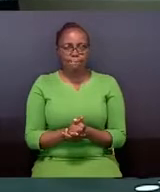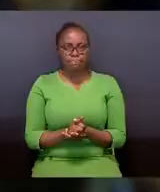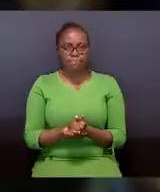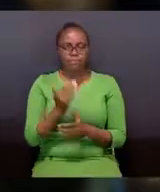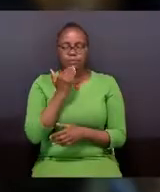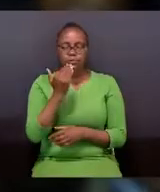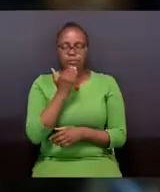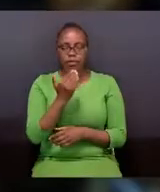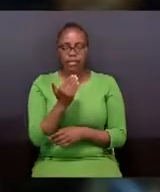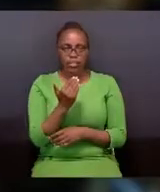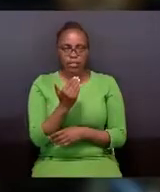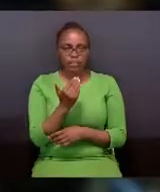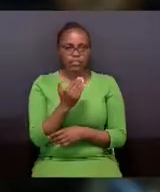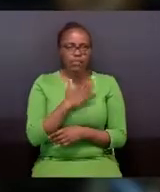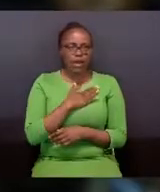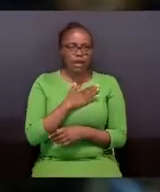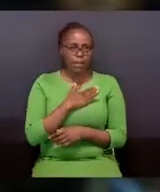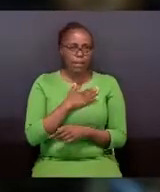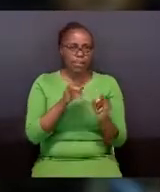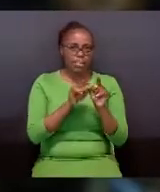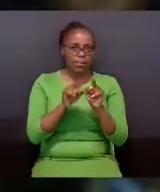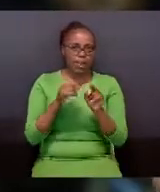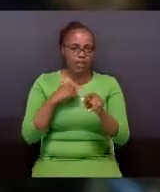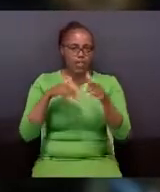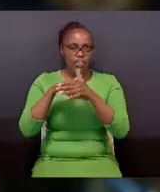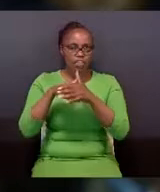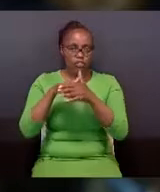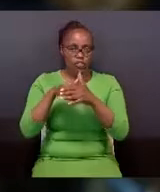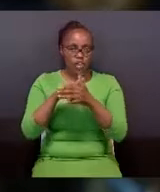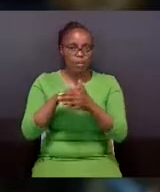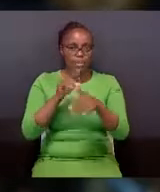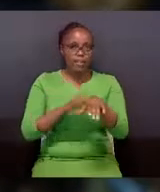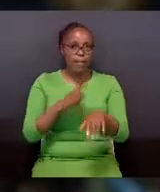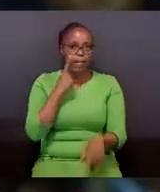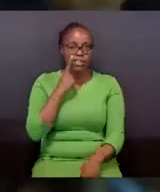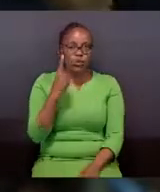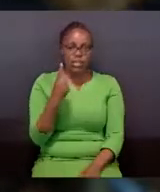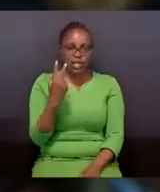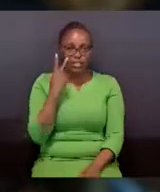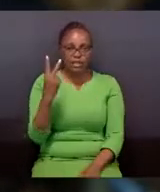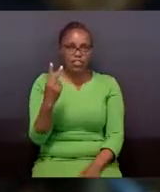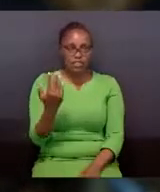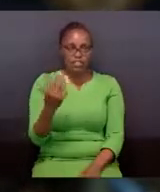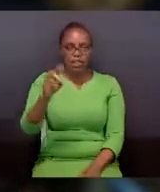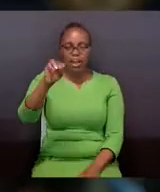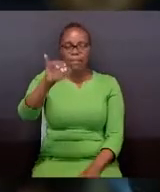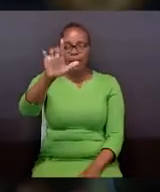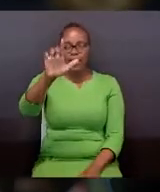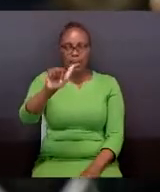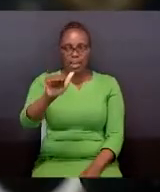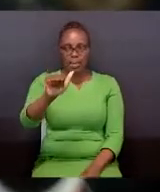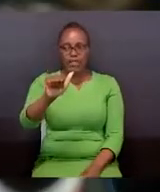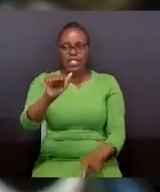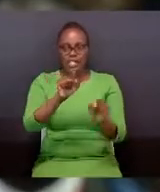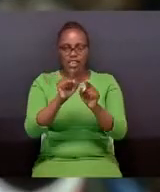Thank you. You know, my first love affair with football started when I was watching Roger Miller